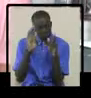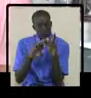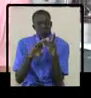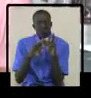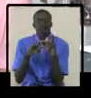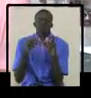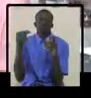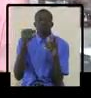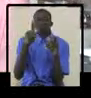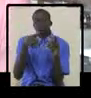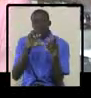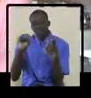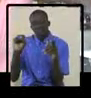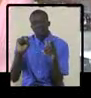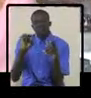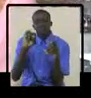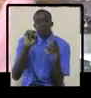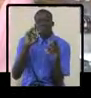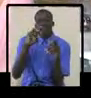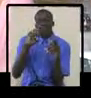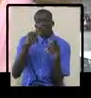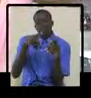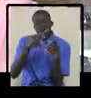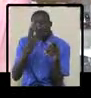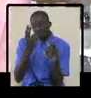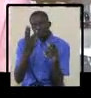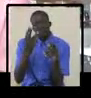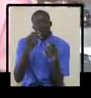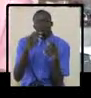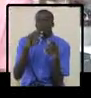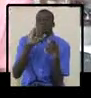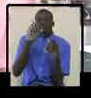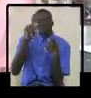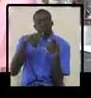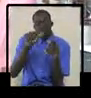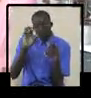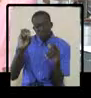about GPS, MP3, iPods, notepads.